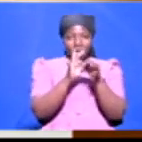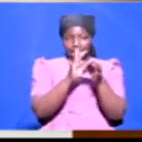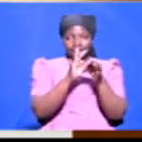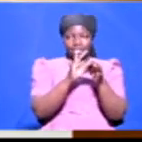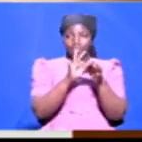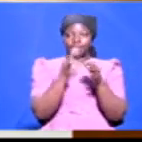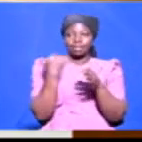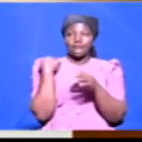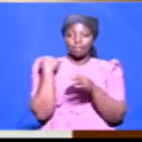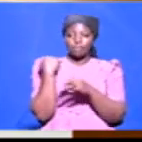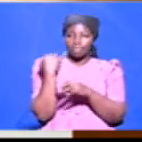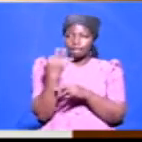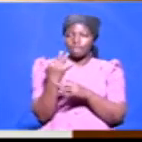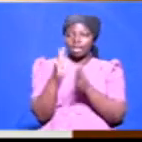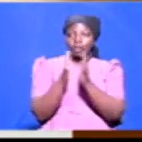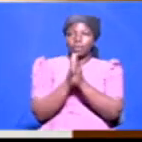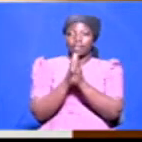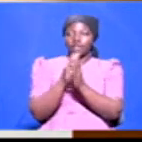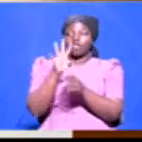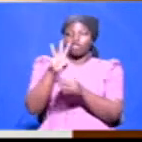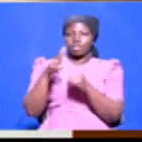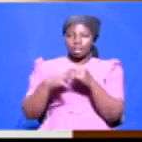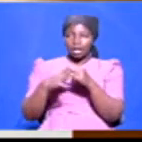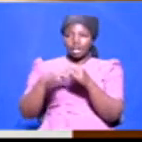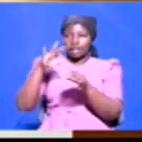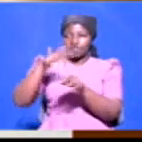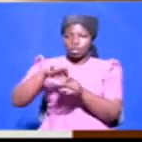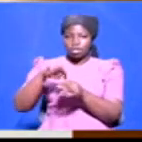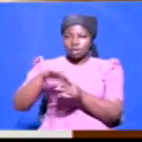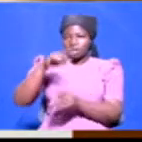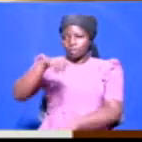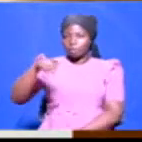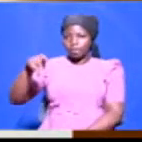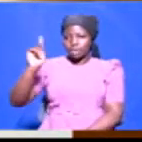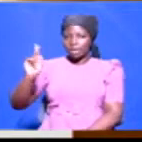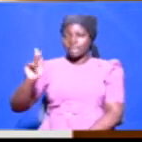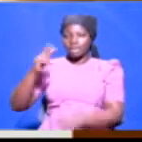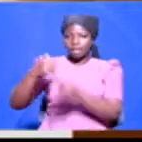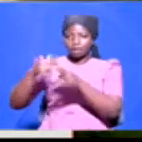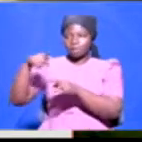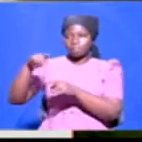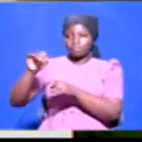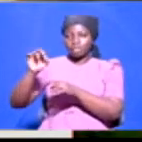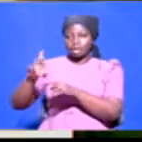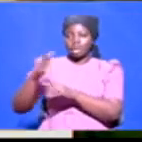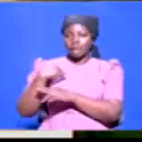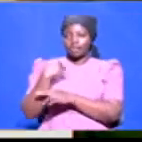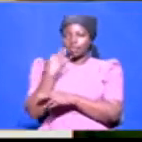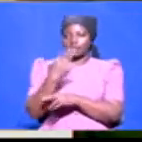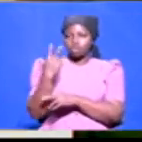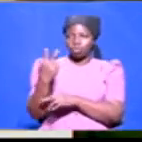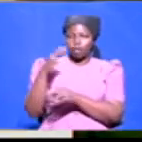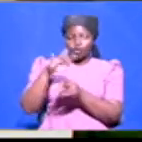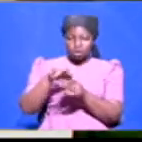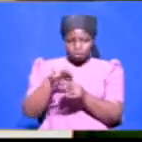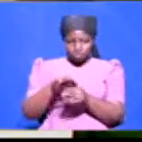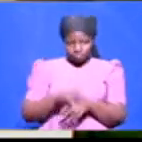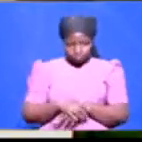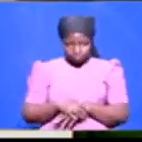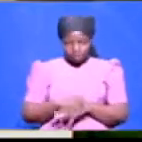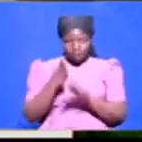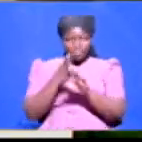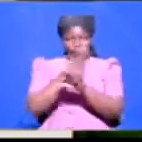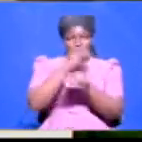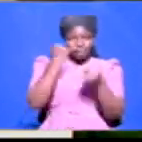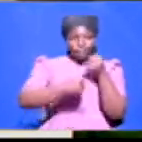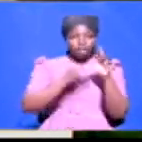only 49 votes, with PPK's Peter Njoroge coming in fourth with 32 votes. Before the final results, there